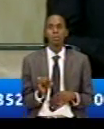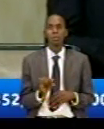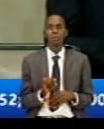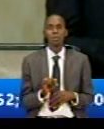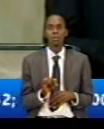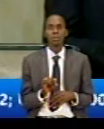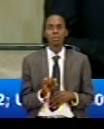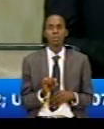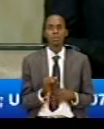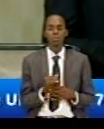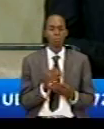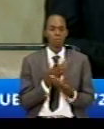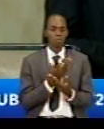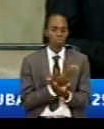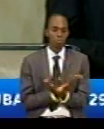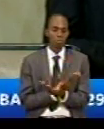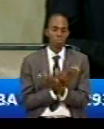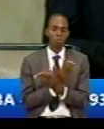day and night.